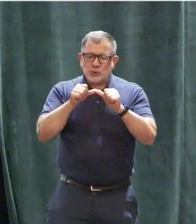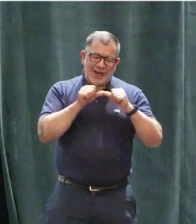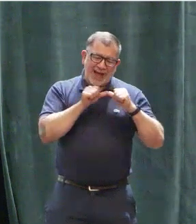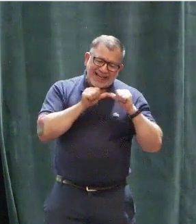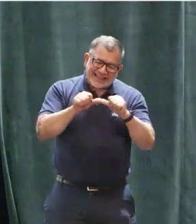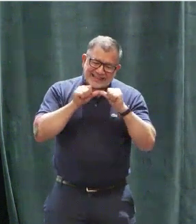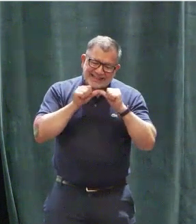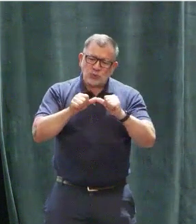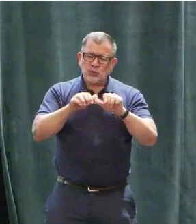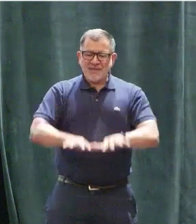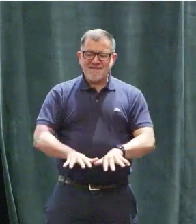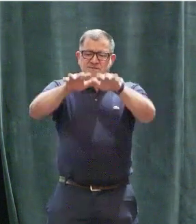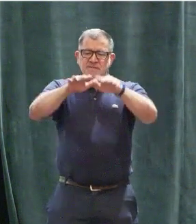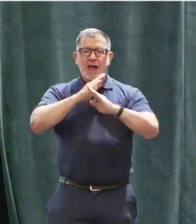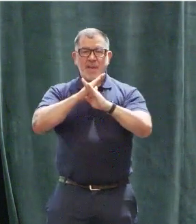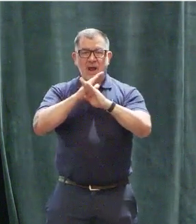there.